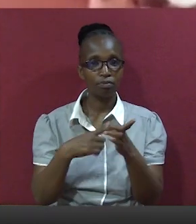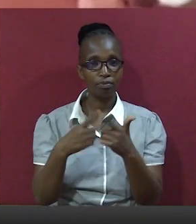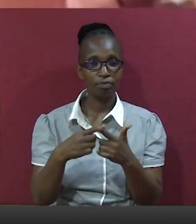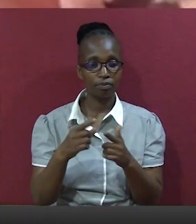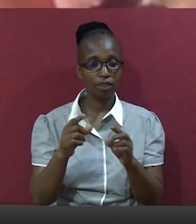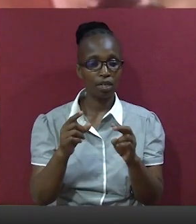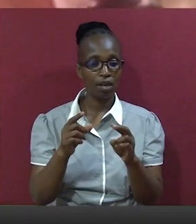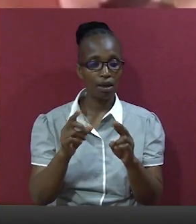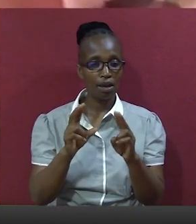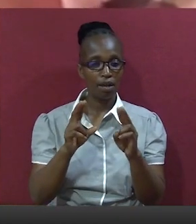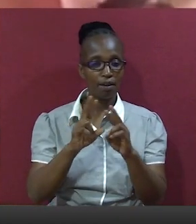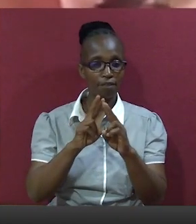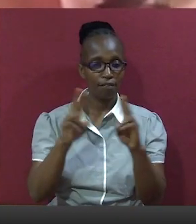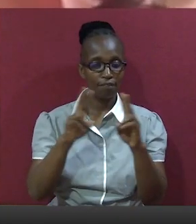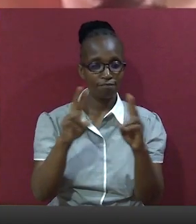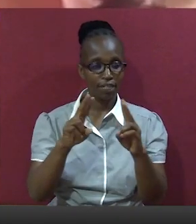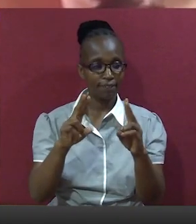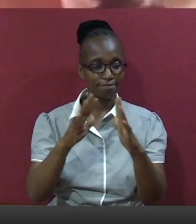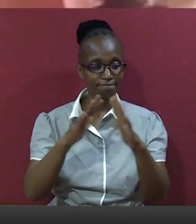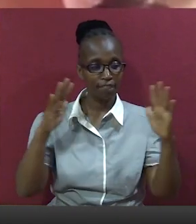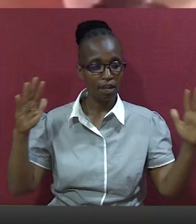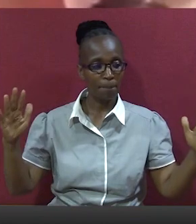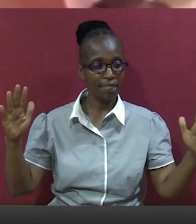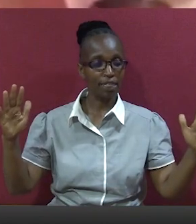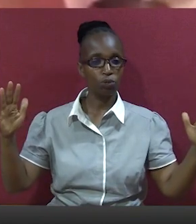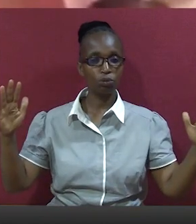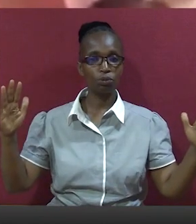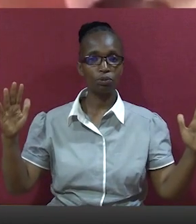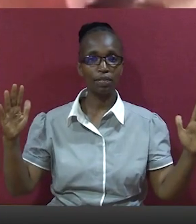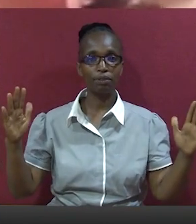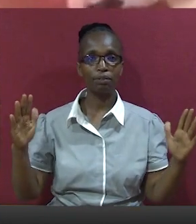we are very, very grateful. Tunashukuru sana.